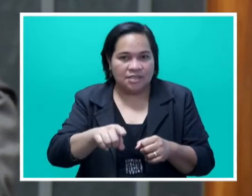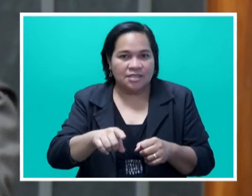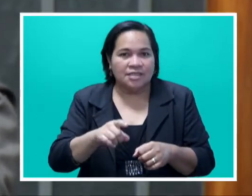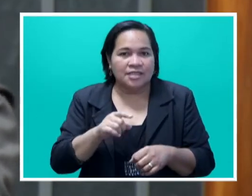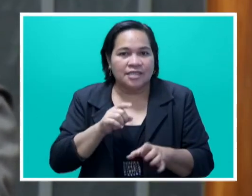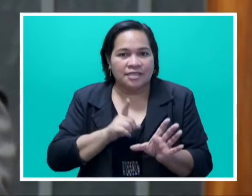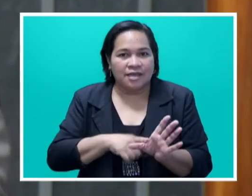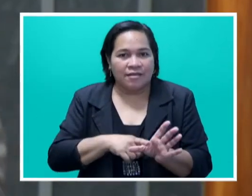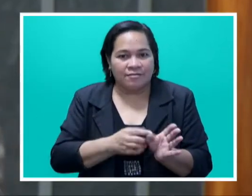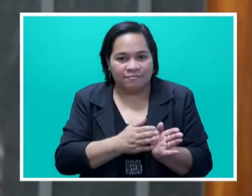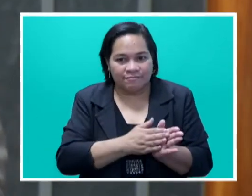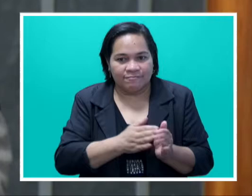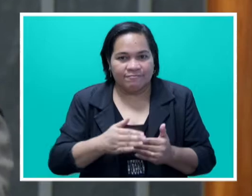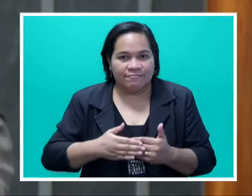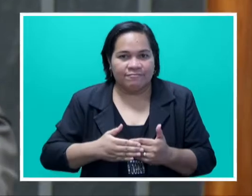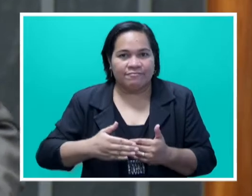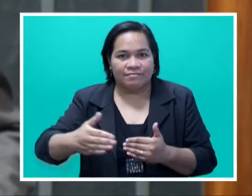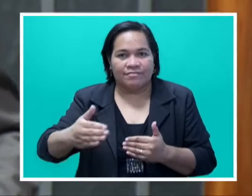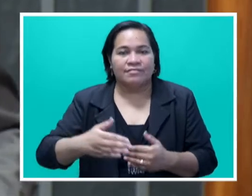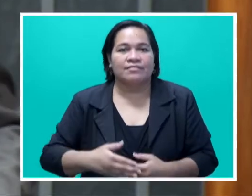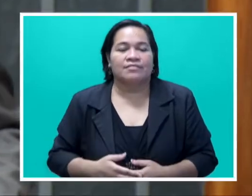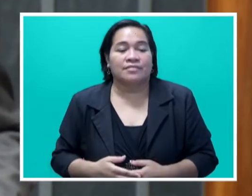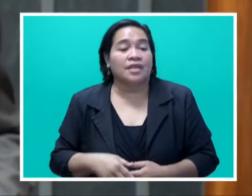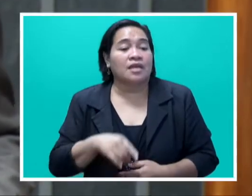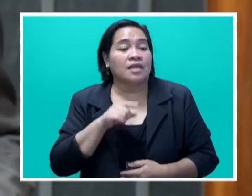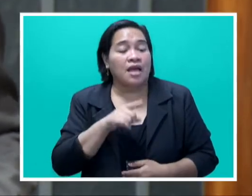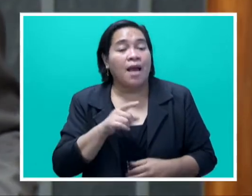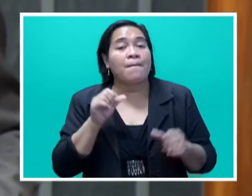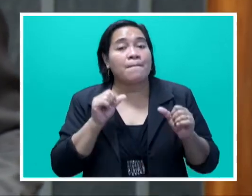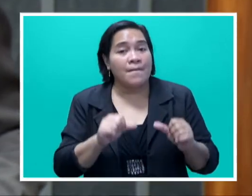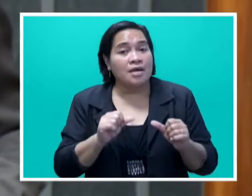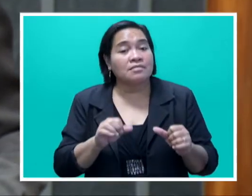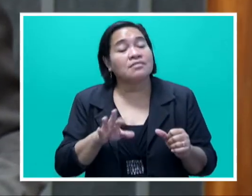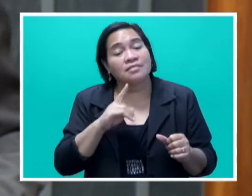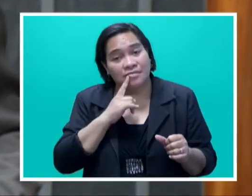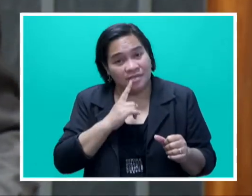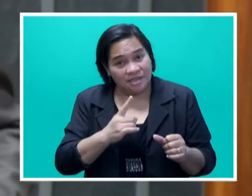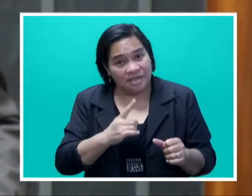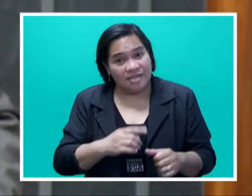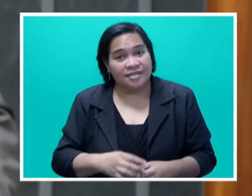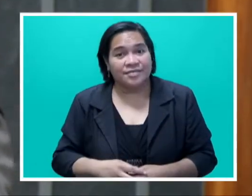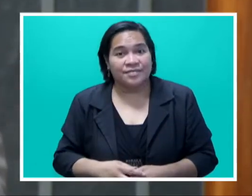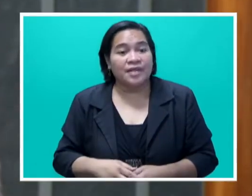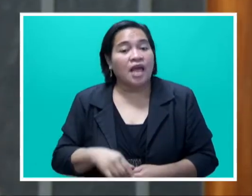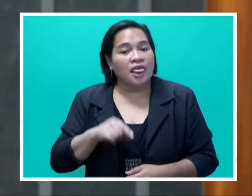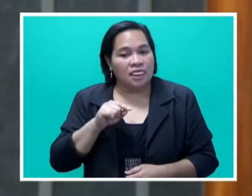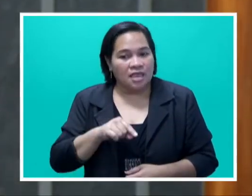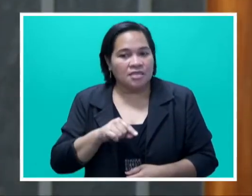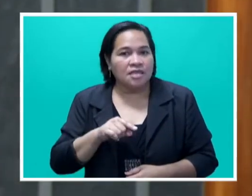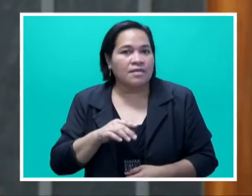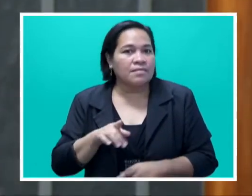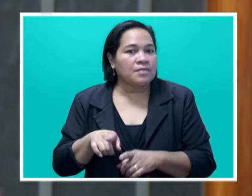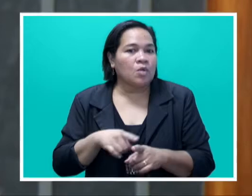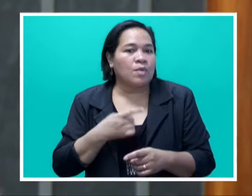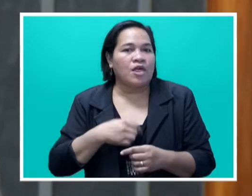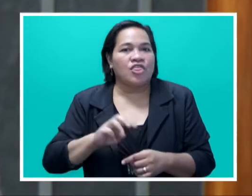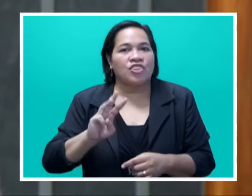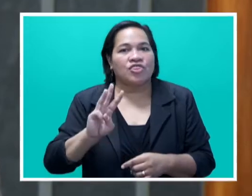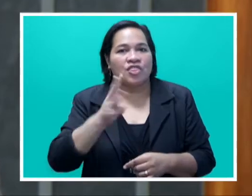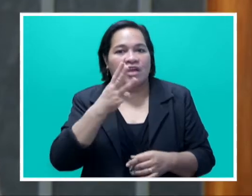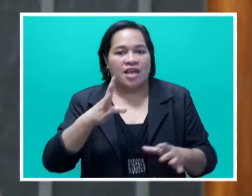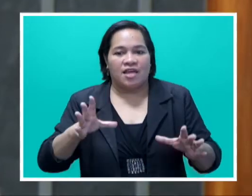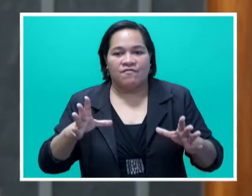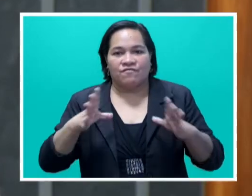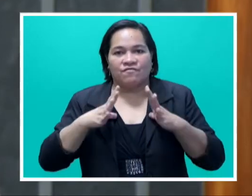session. As His Excellency the President has stated, that this will be Fiji's third free and fair